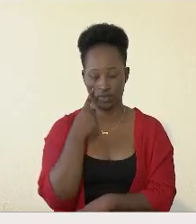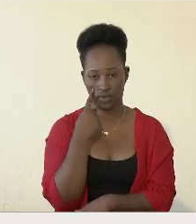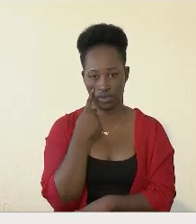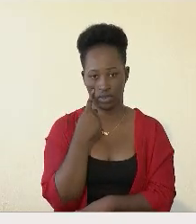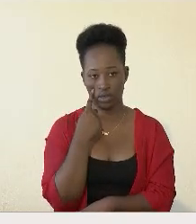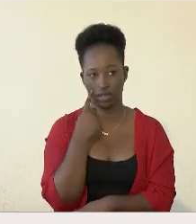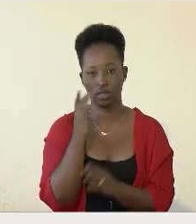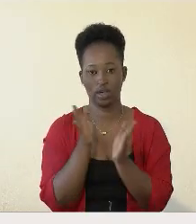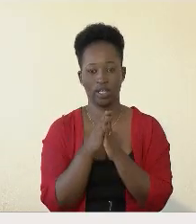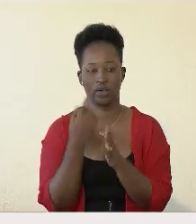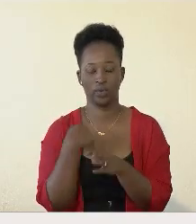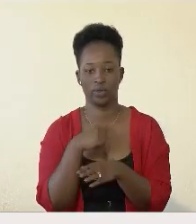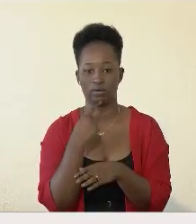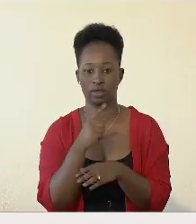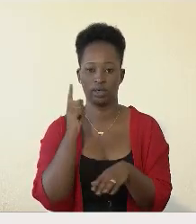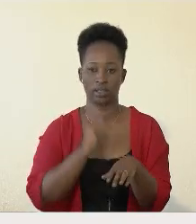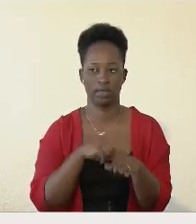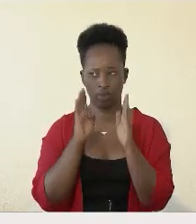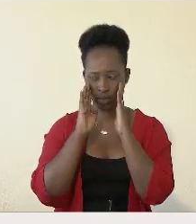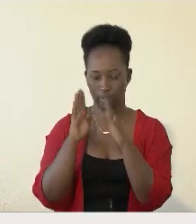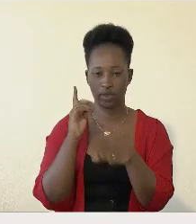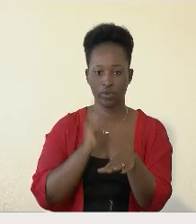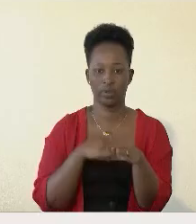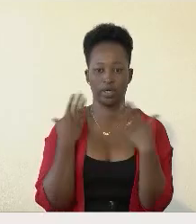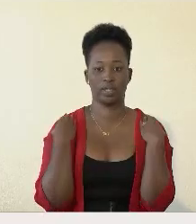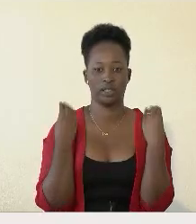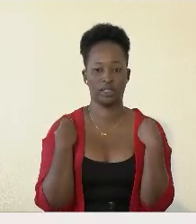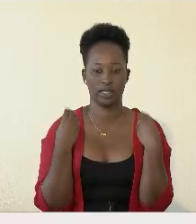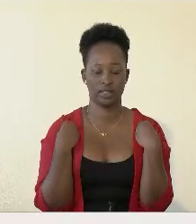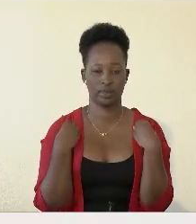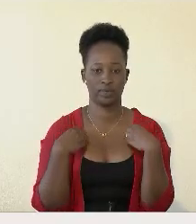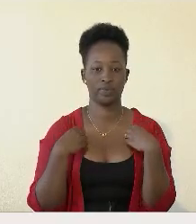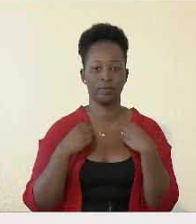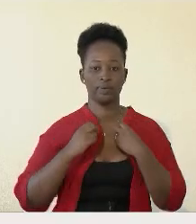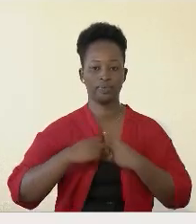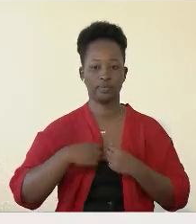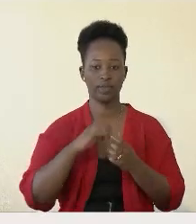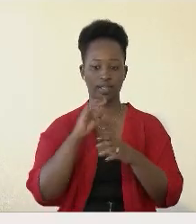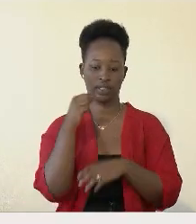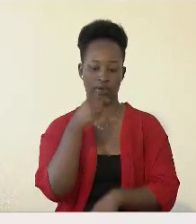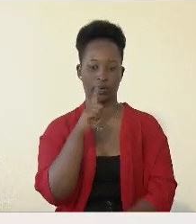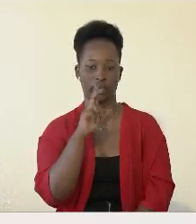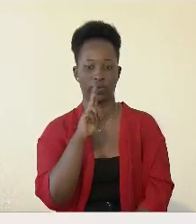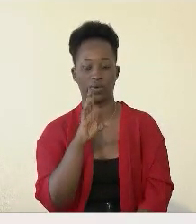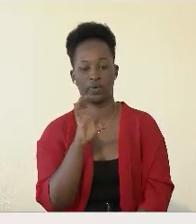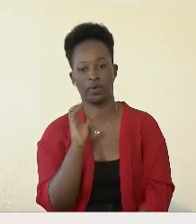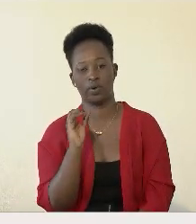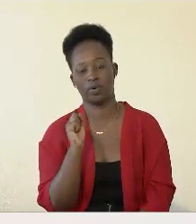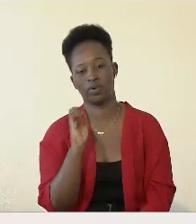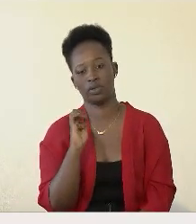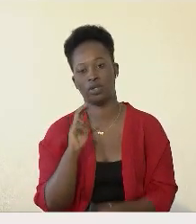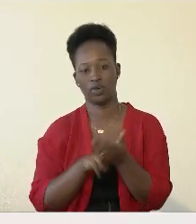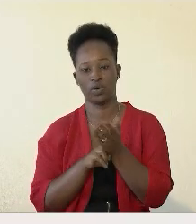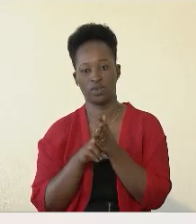When you talk about time of starvation or during exercise, the glucose used up from the blood will just be very